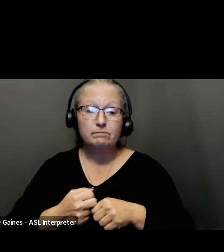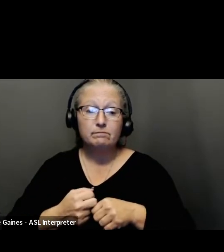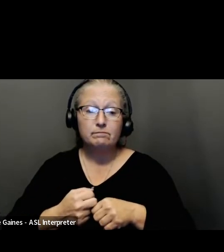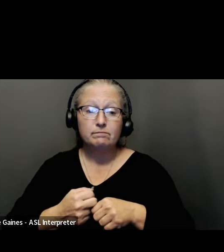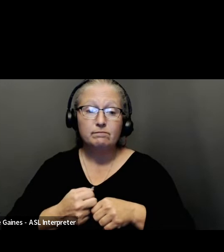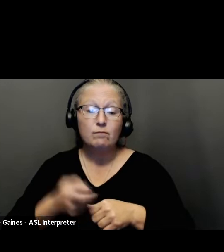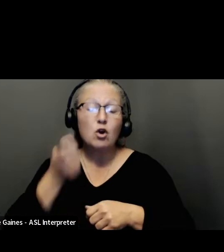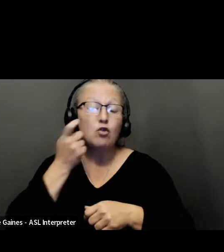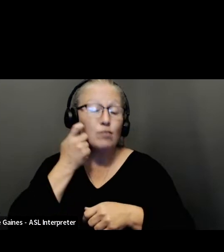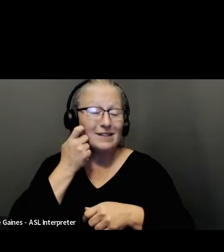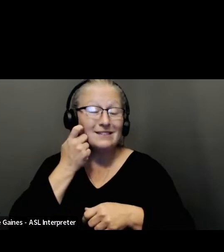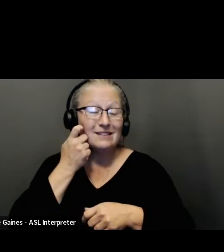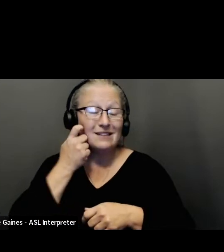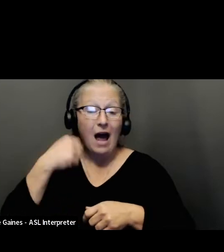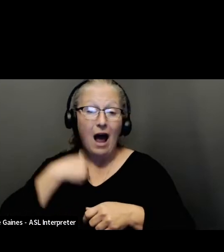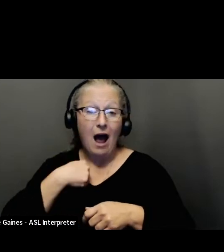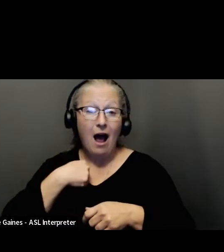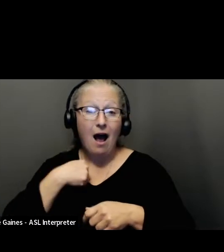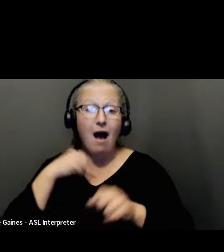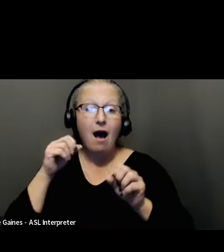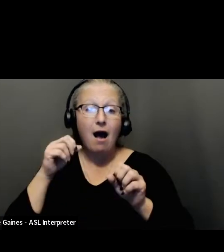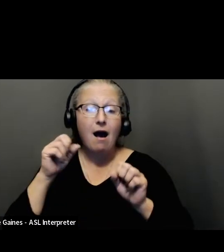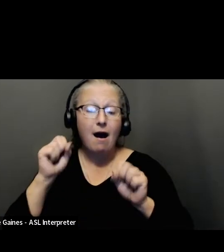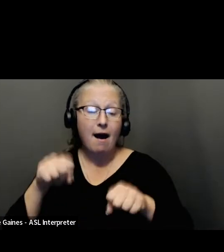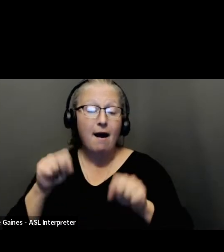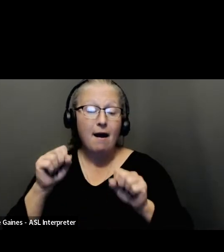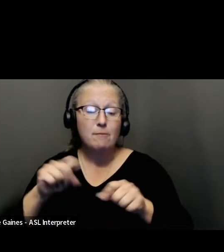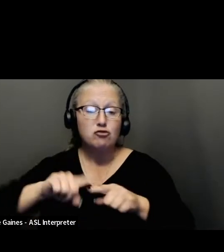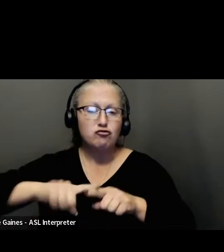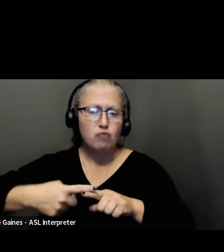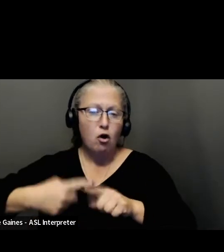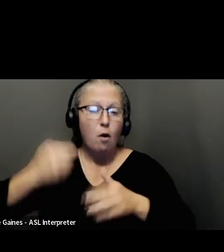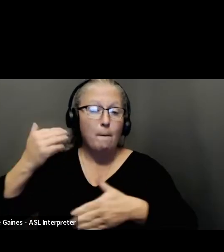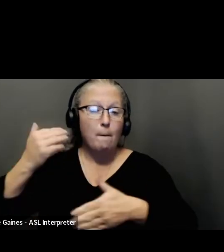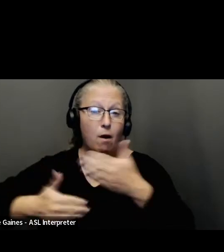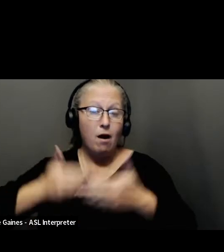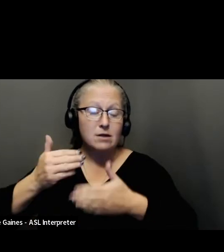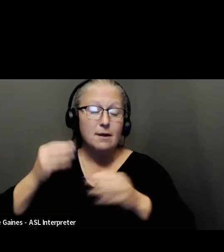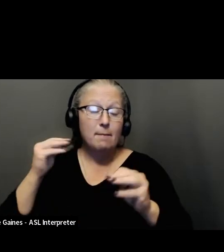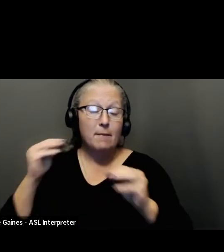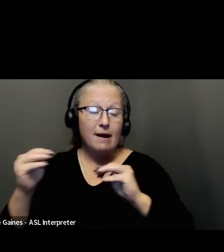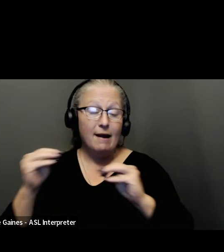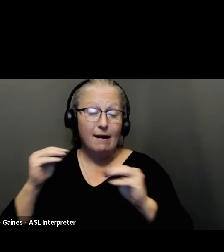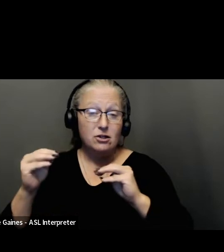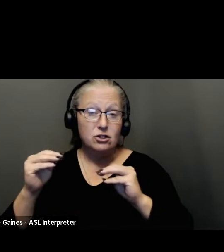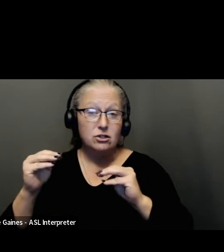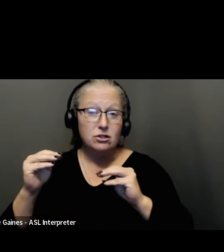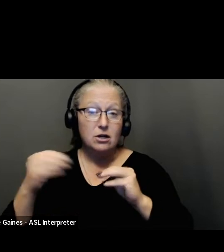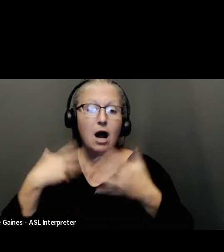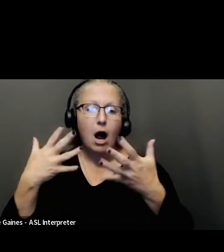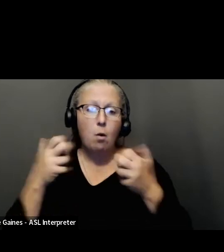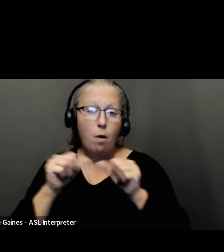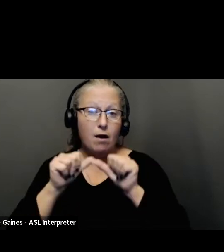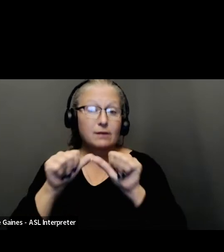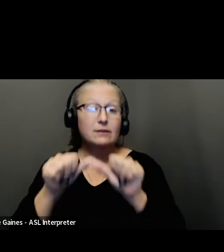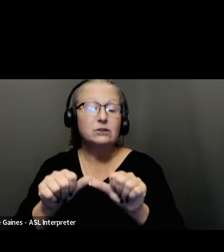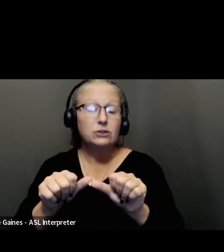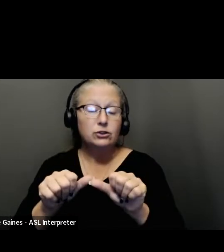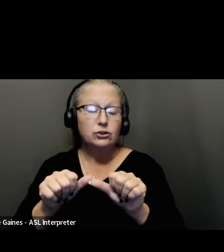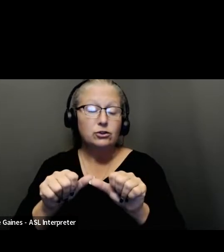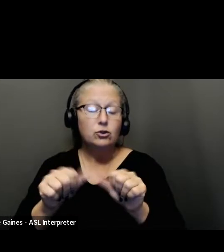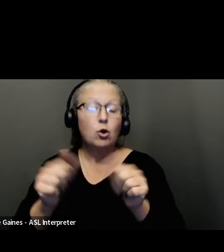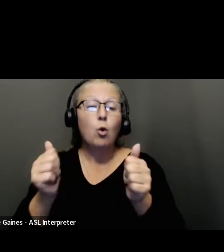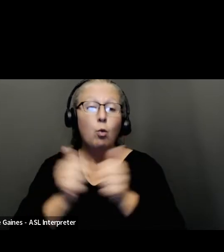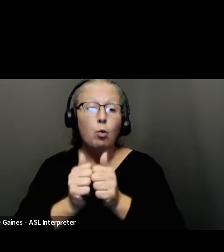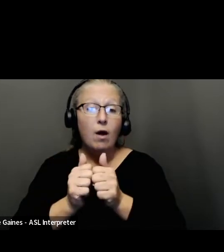Just recently, I have been able to start the process of mediation, and I'd like to continue that with